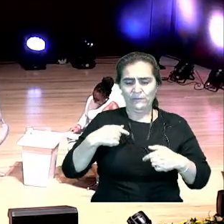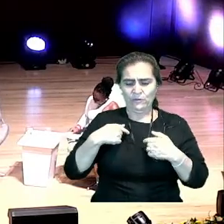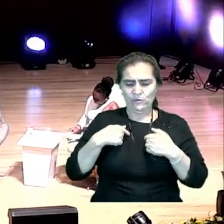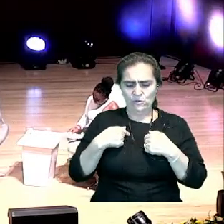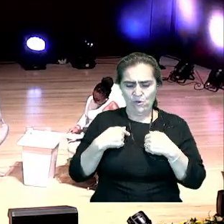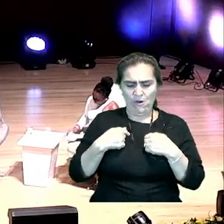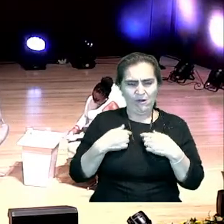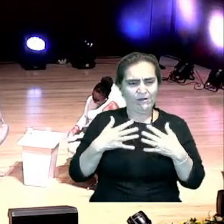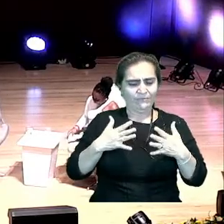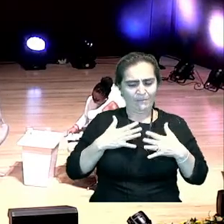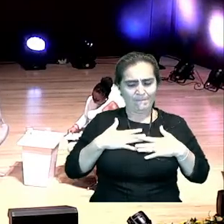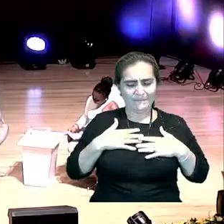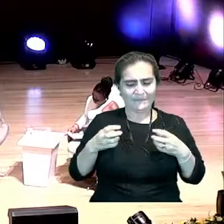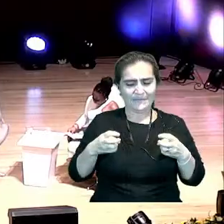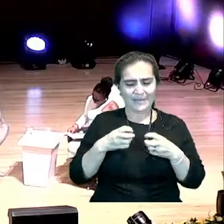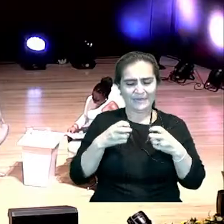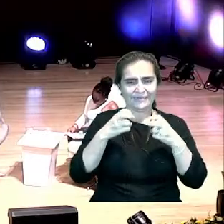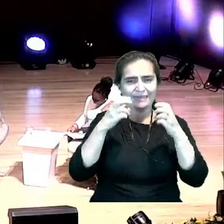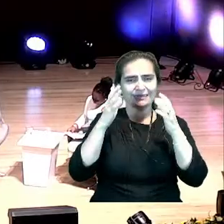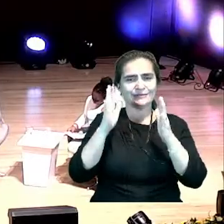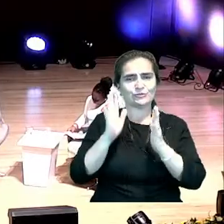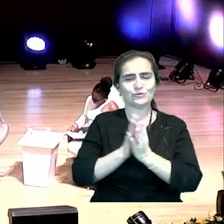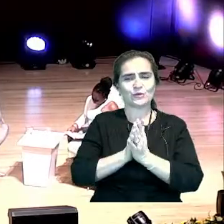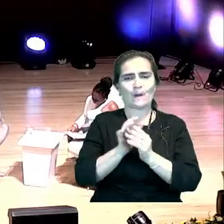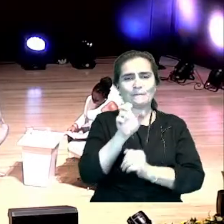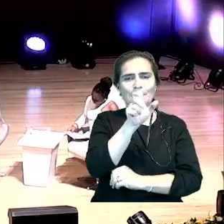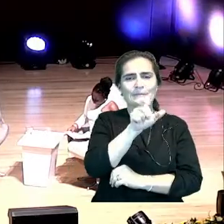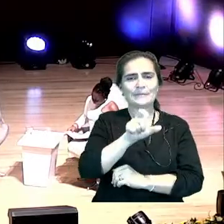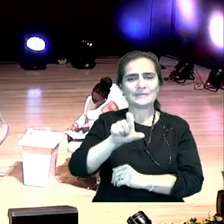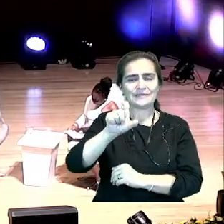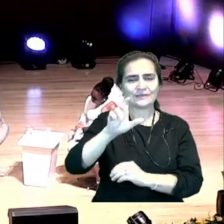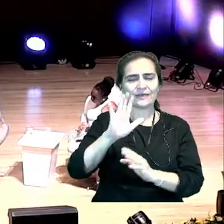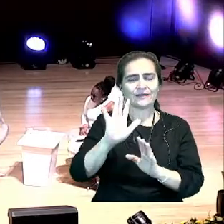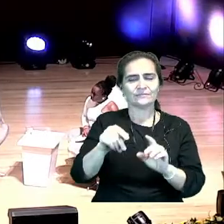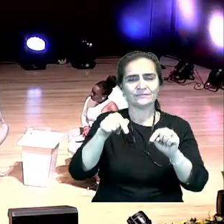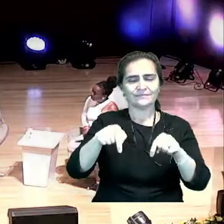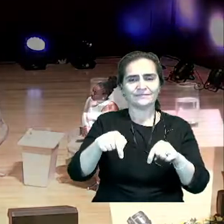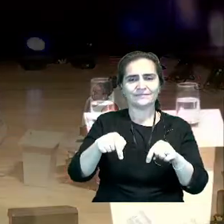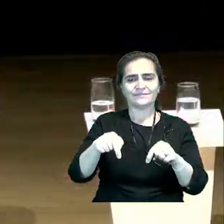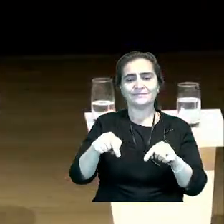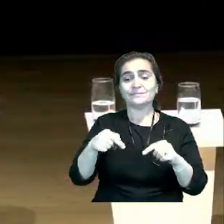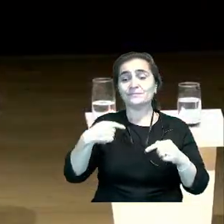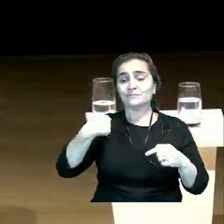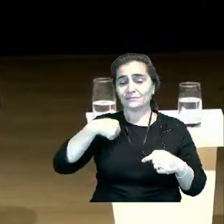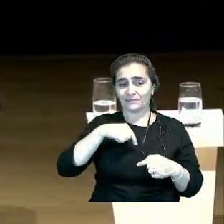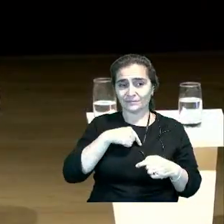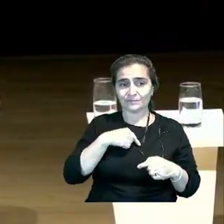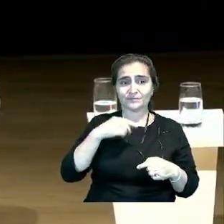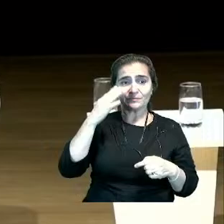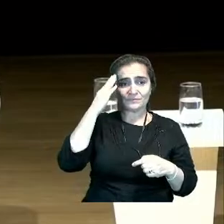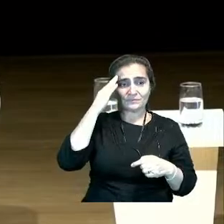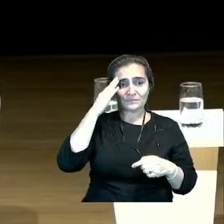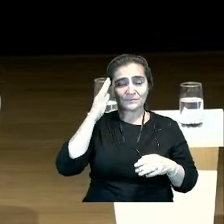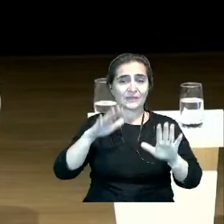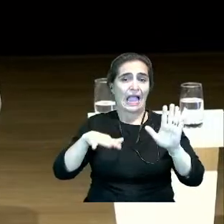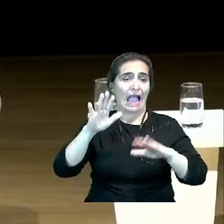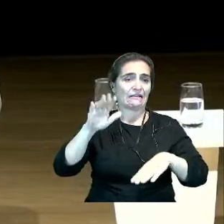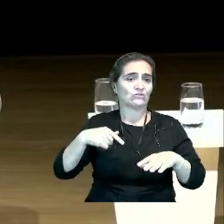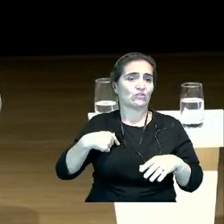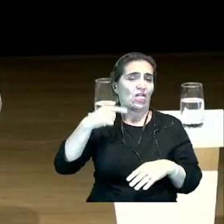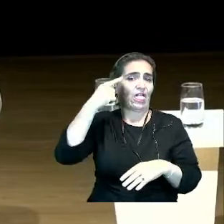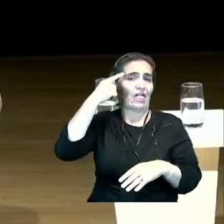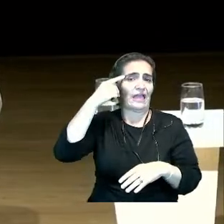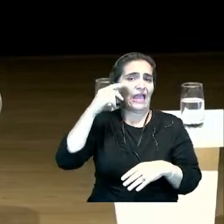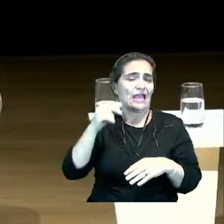My Pacific and feminist energy greets you and embraces you. I would like to tell you that nothing is a coincidence.